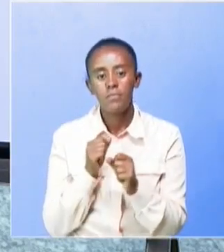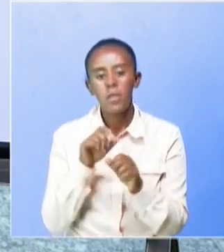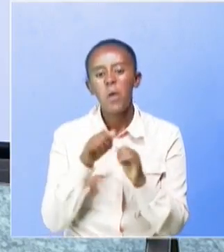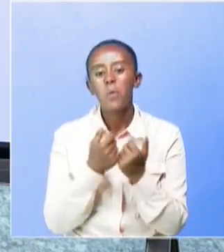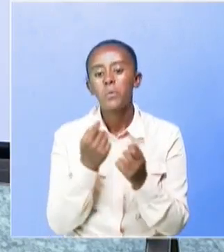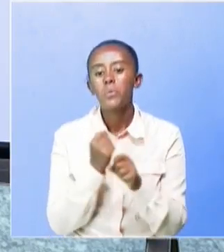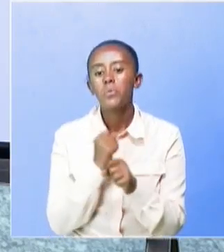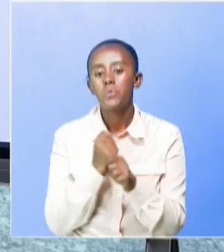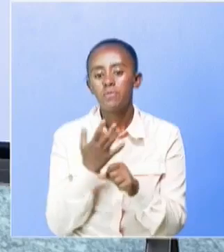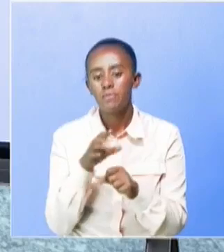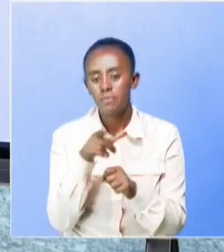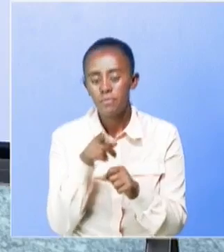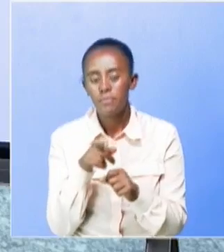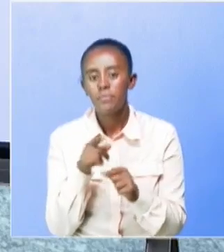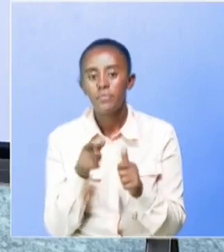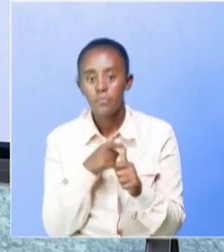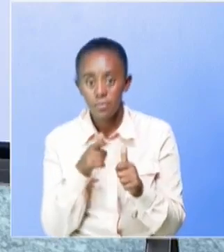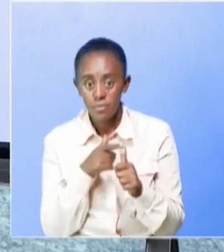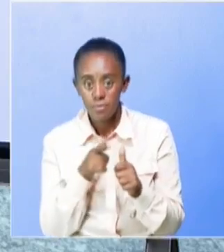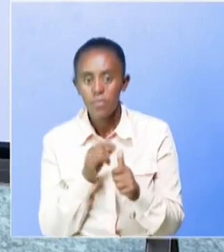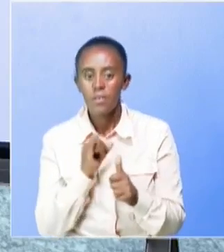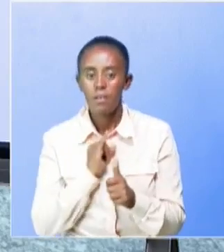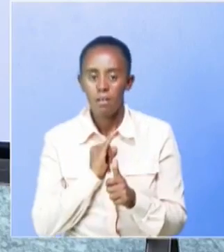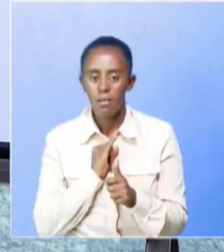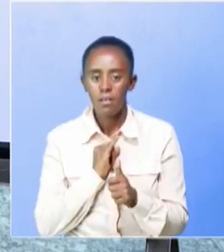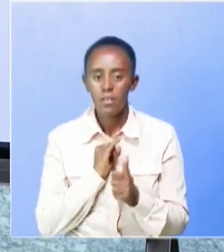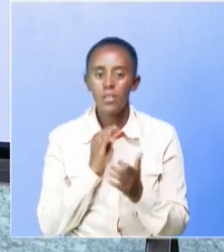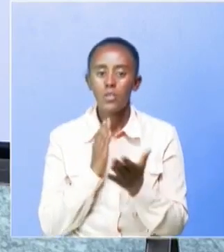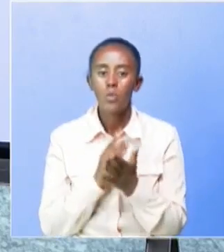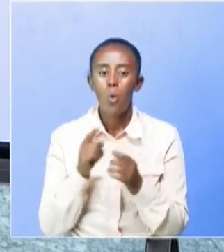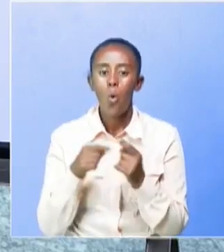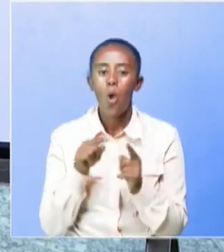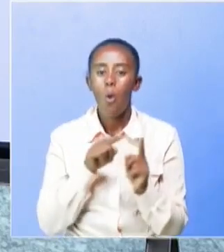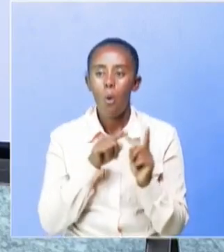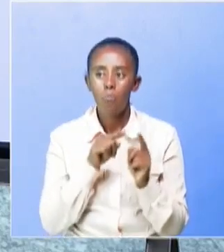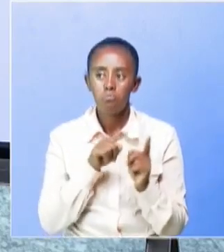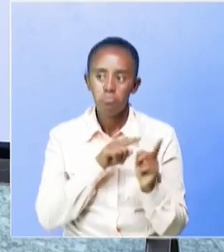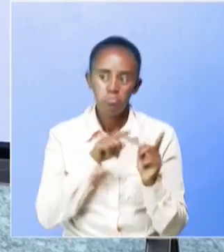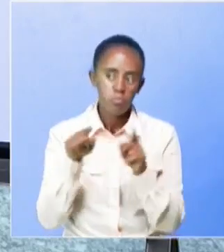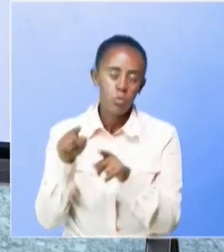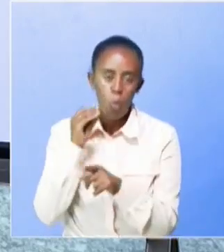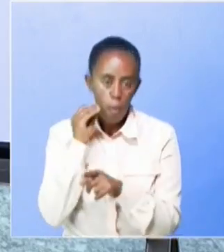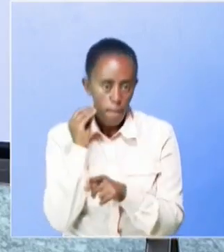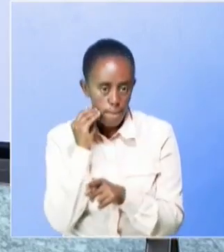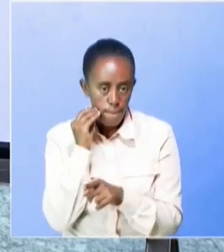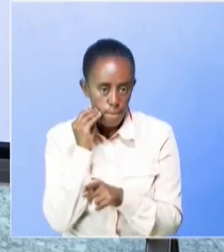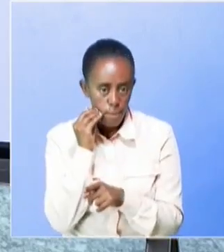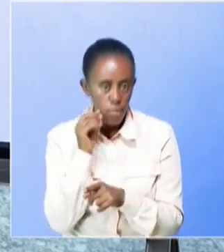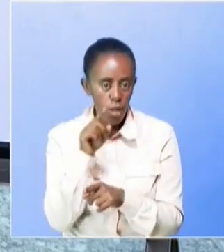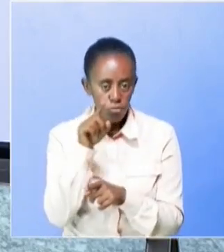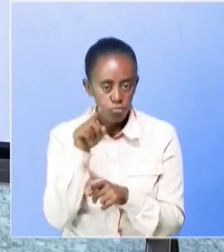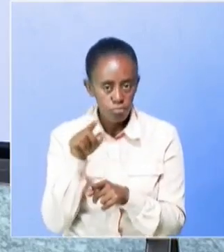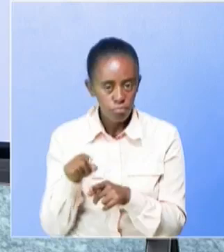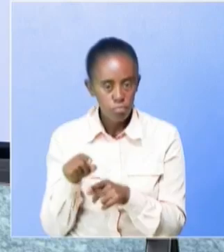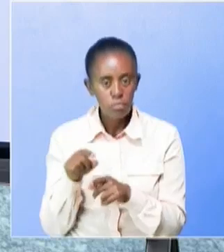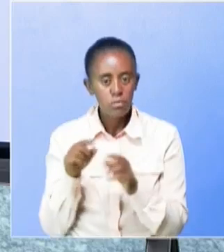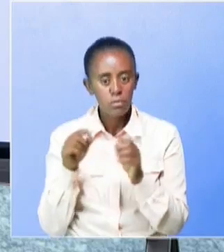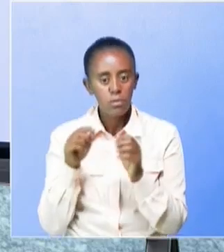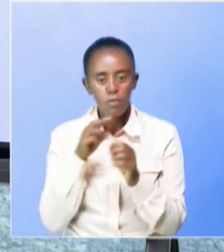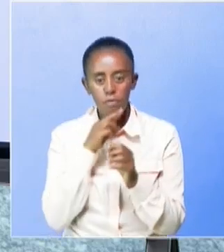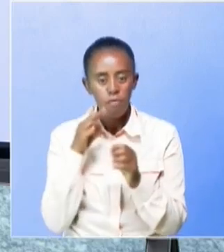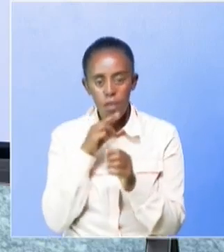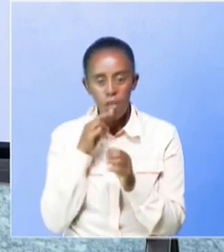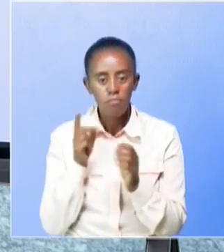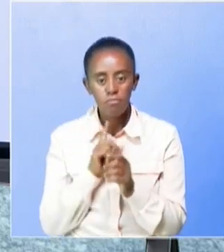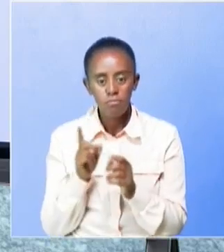did. The first one, I stopped going home. So we change all of these verbs into